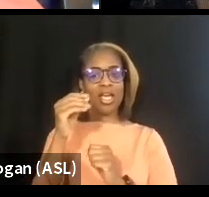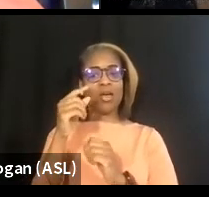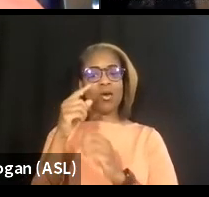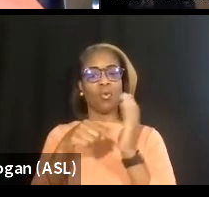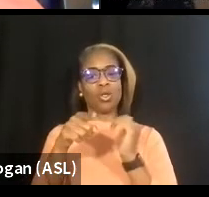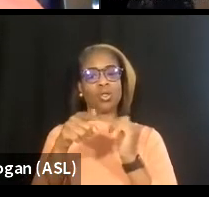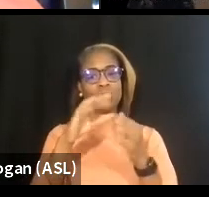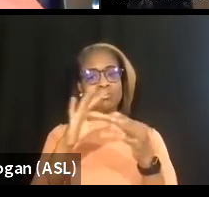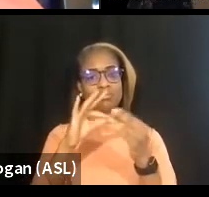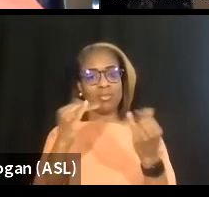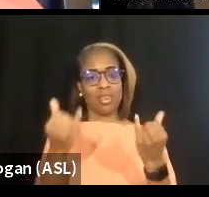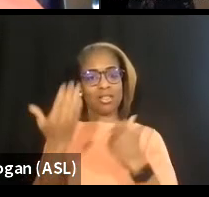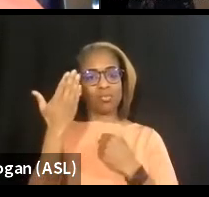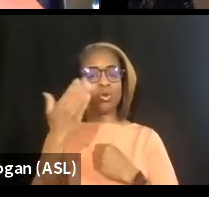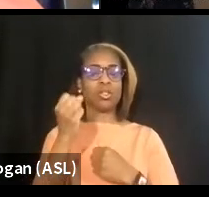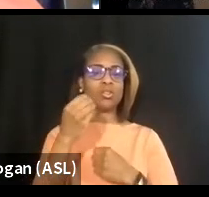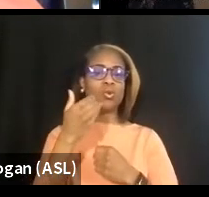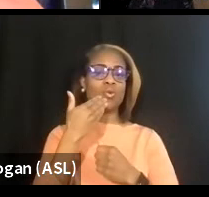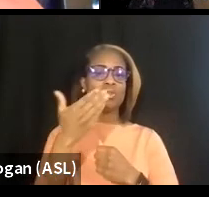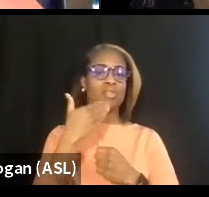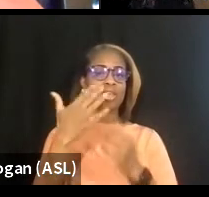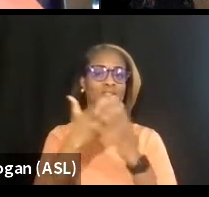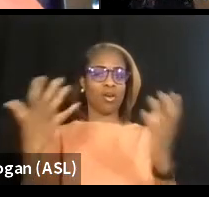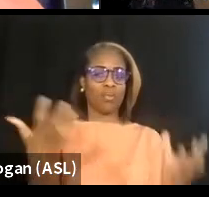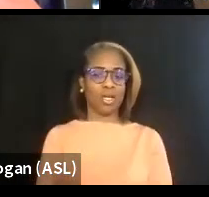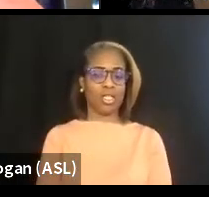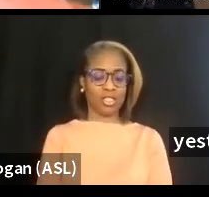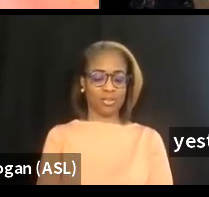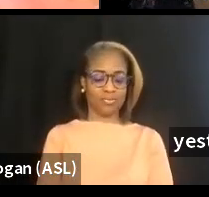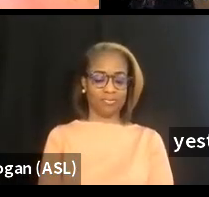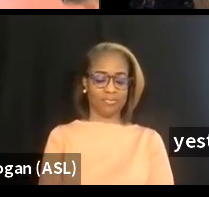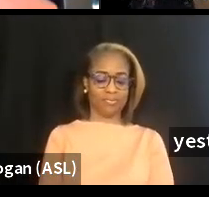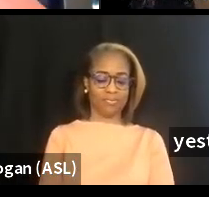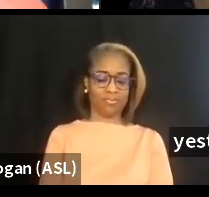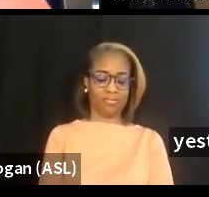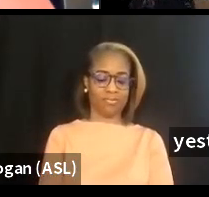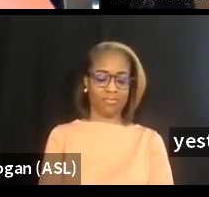So thank you very much. Thank you.